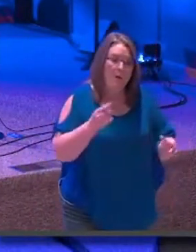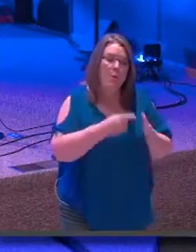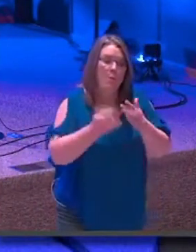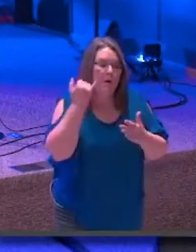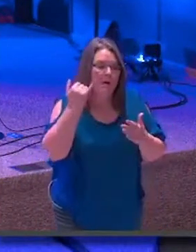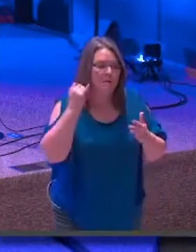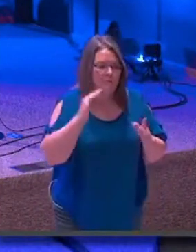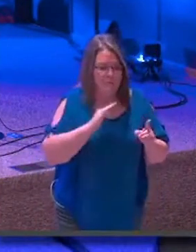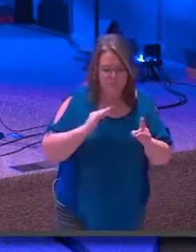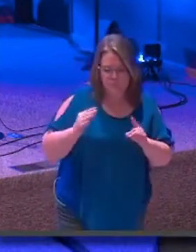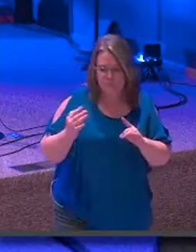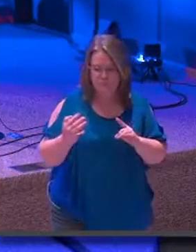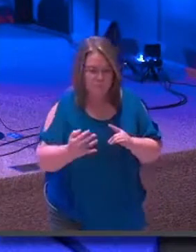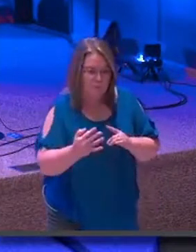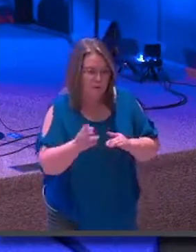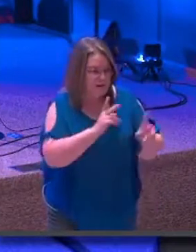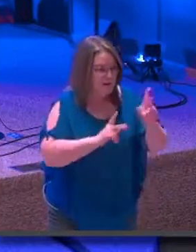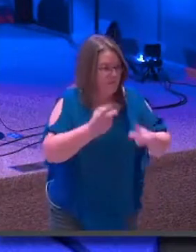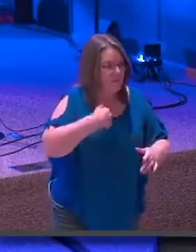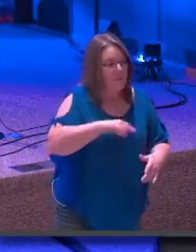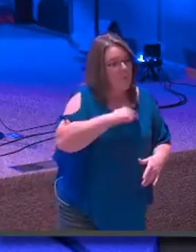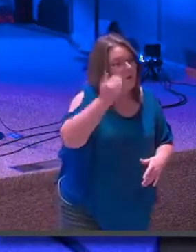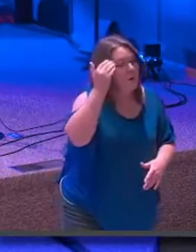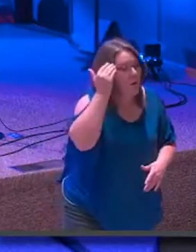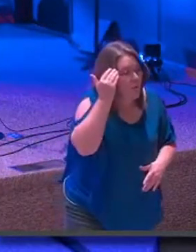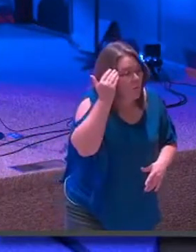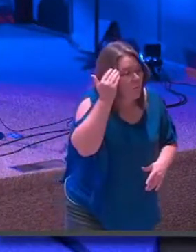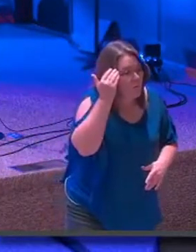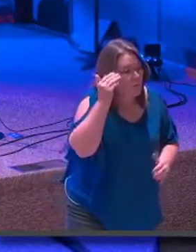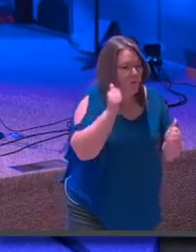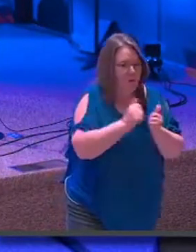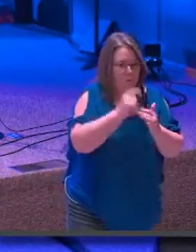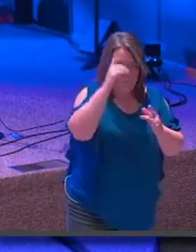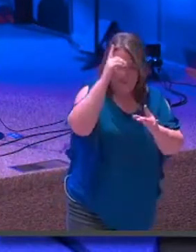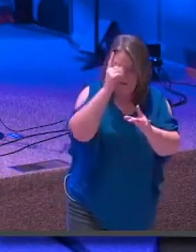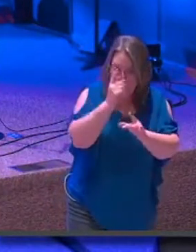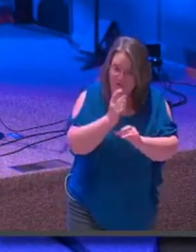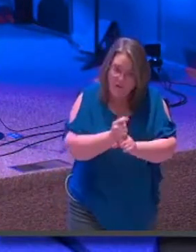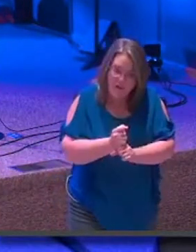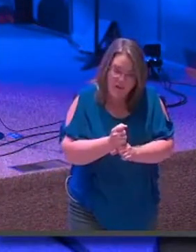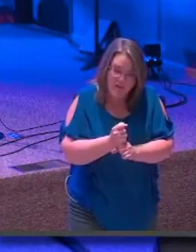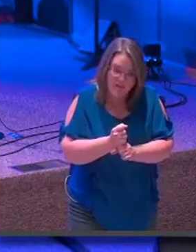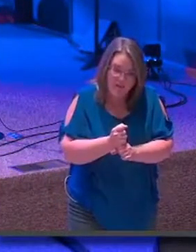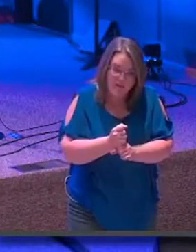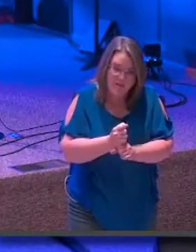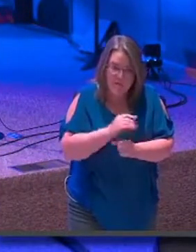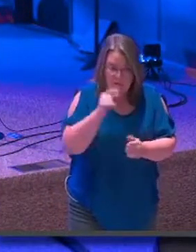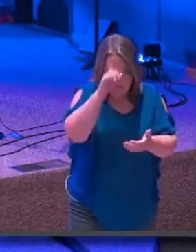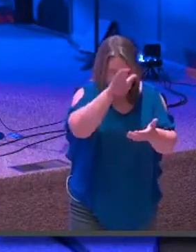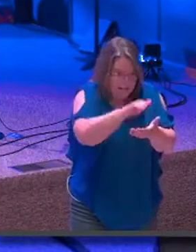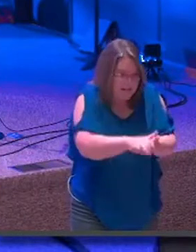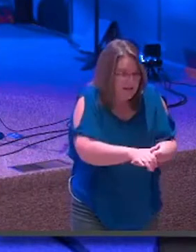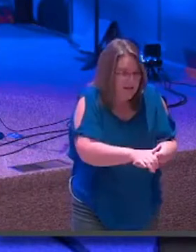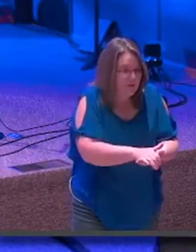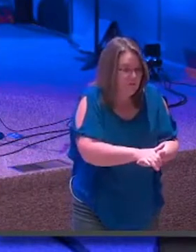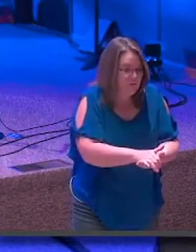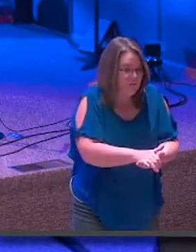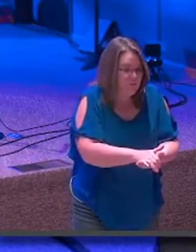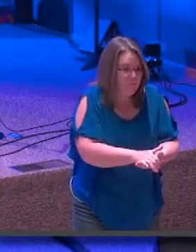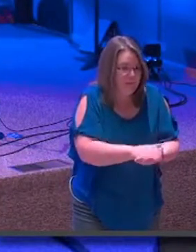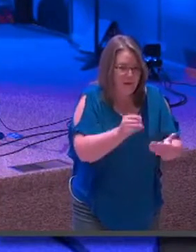surrounded people that we know with faith and belief and brought them